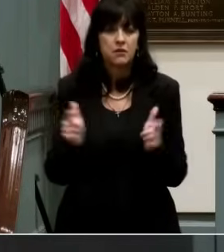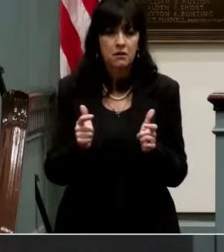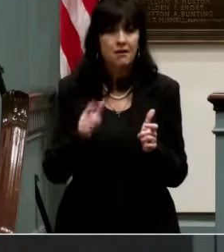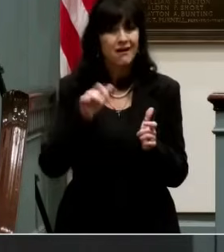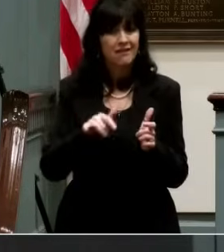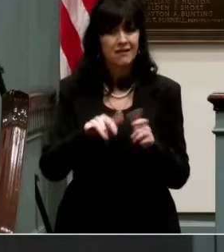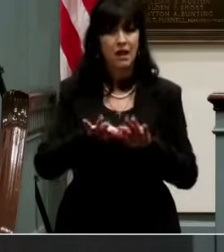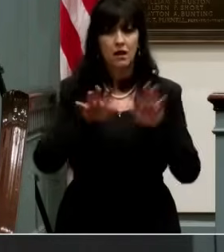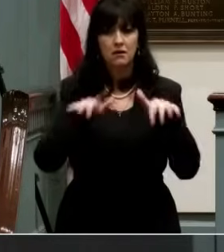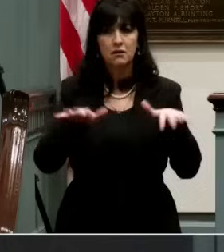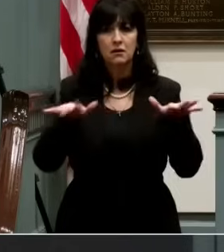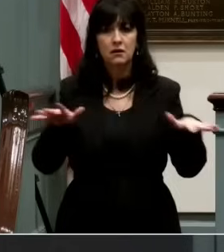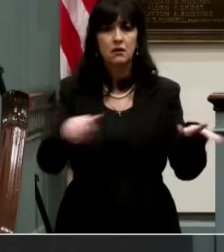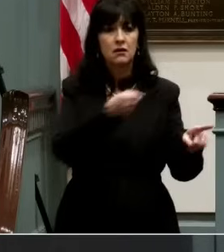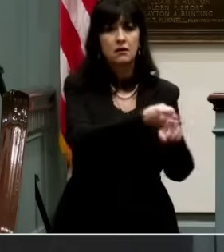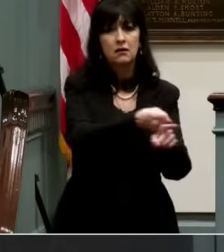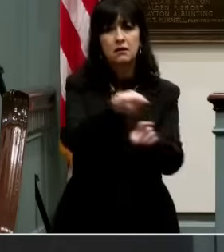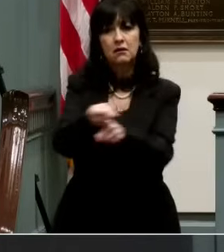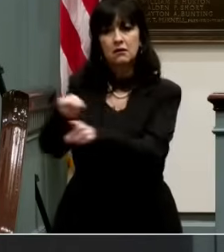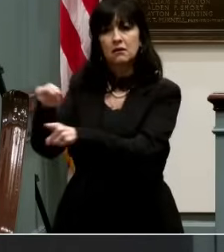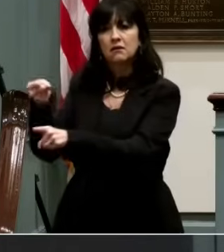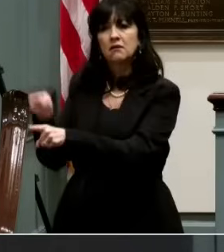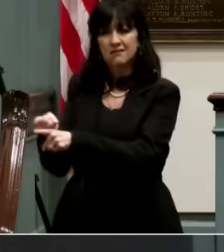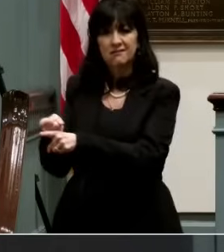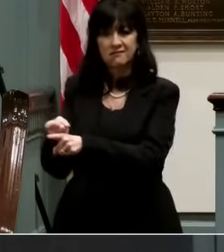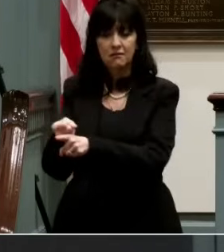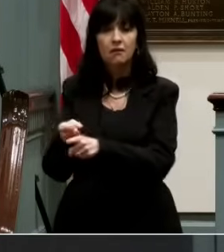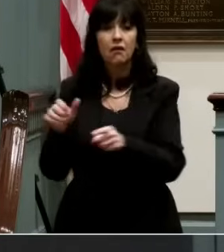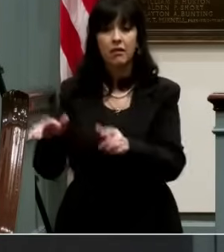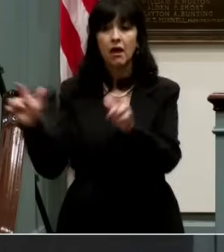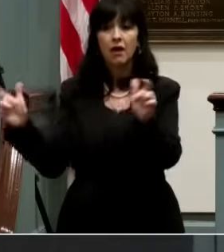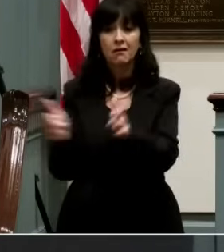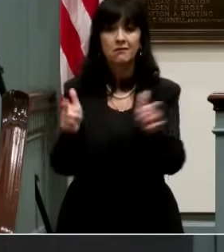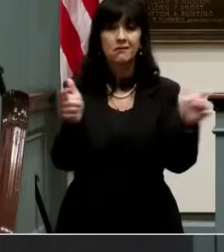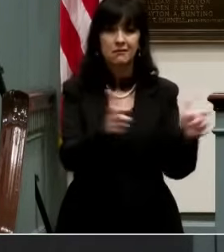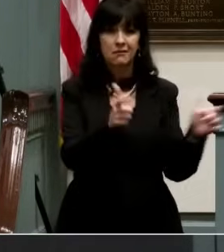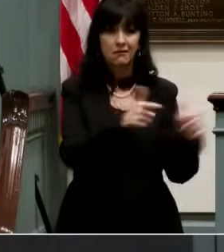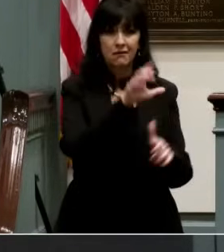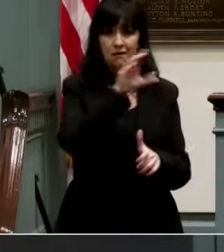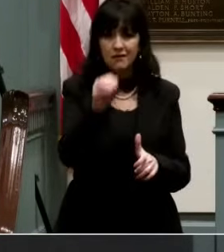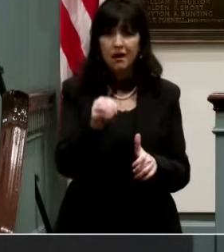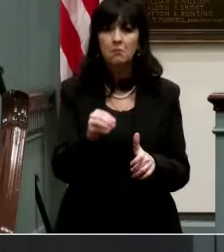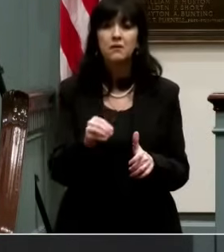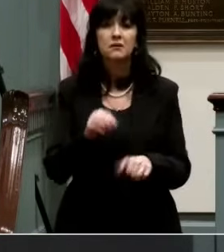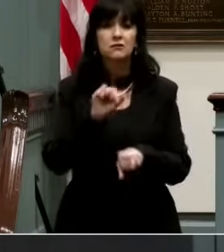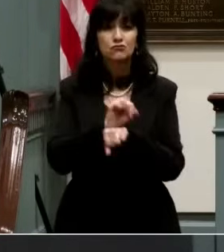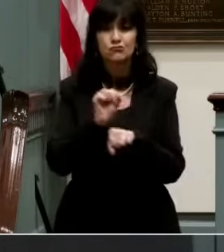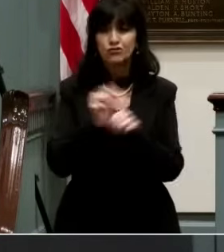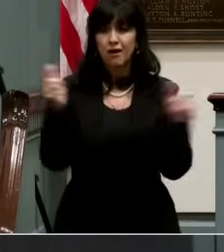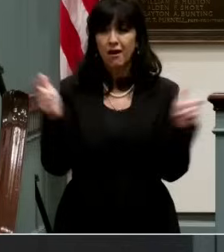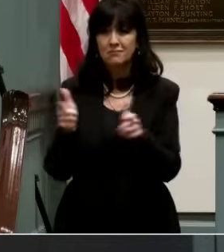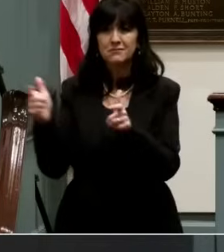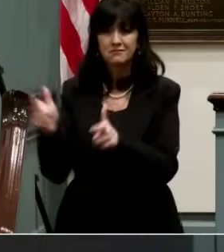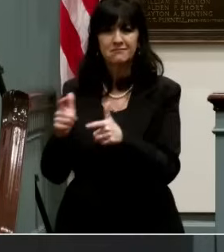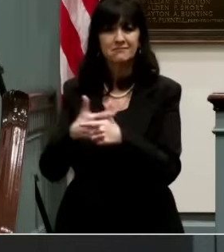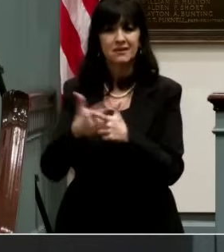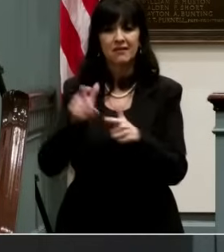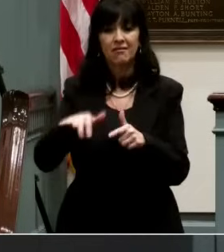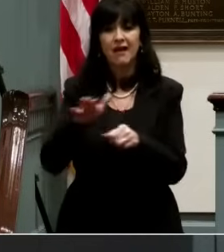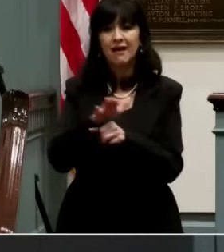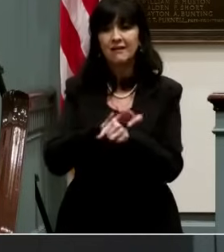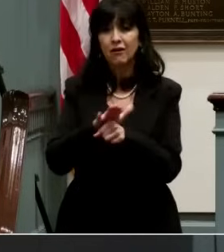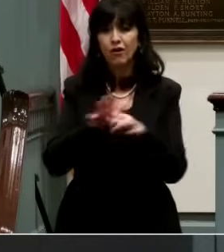effects through Sussex County. Fewer good-paying jobs led to a lack of investment in the community and a dormant